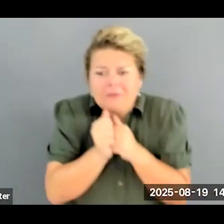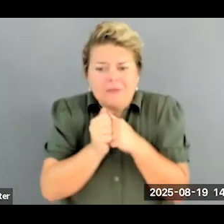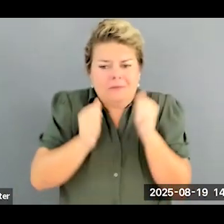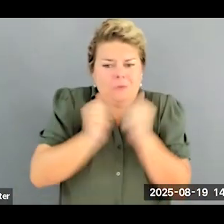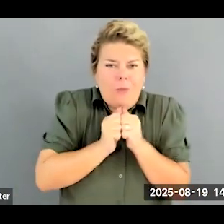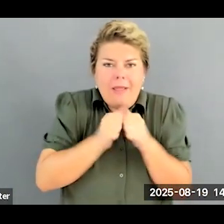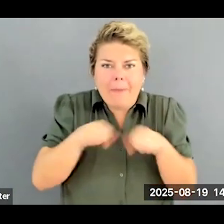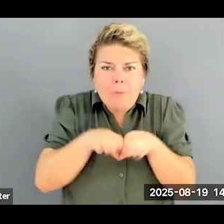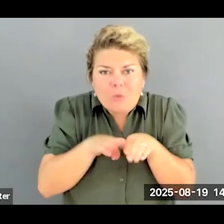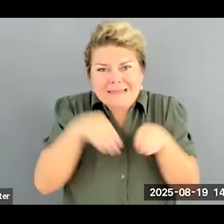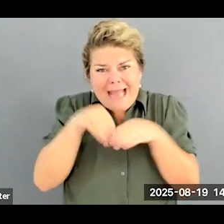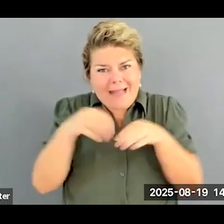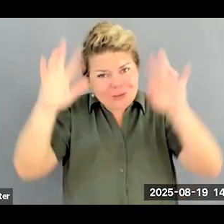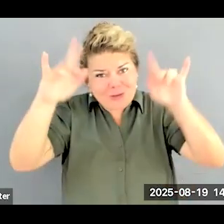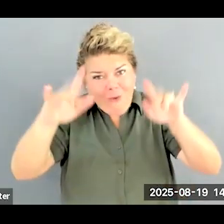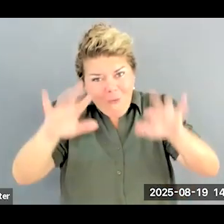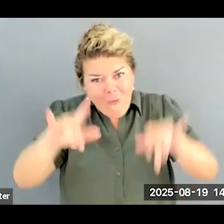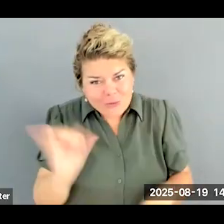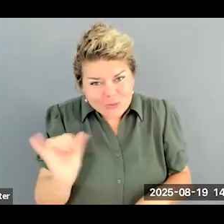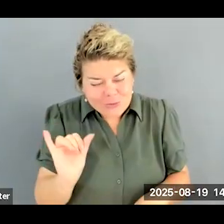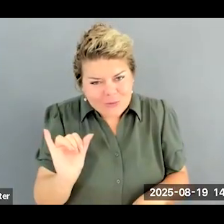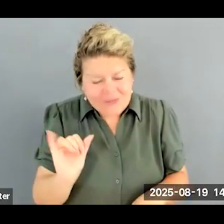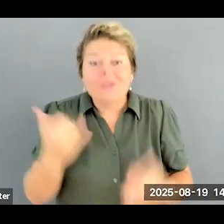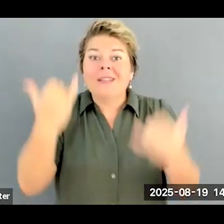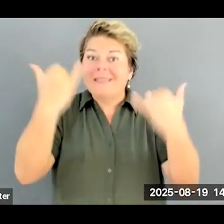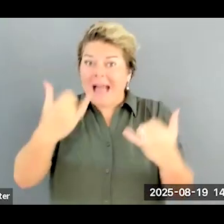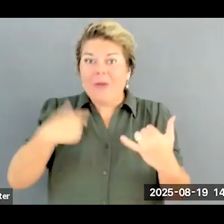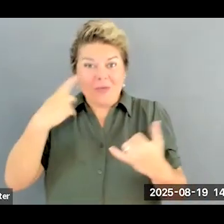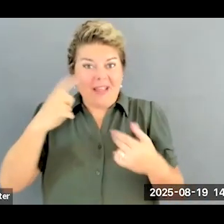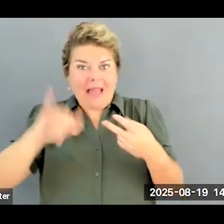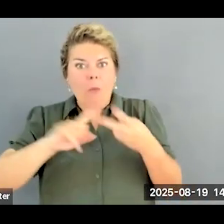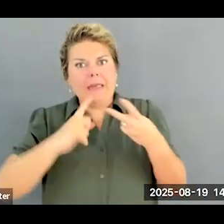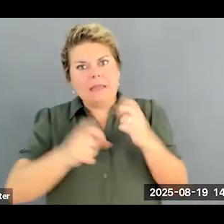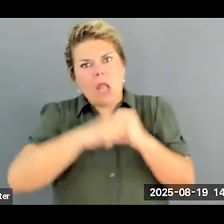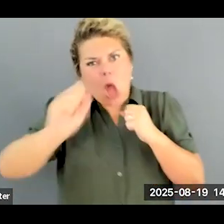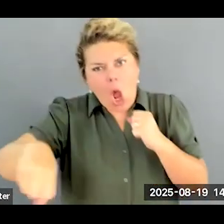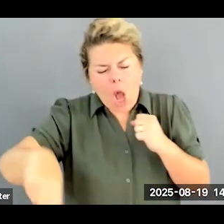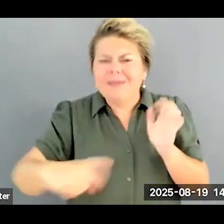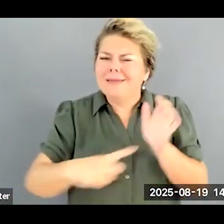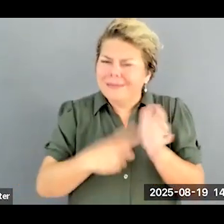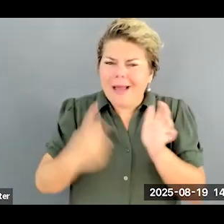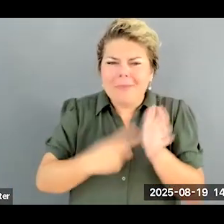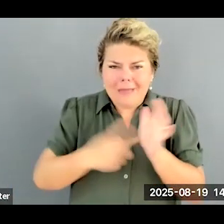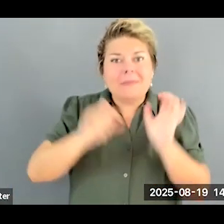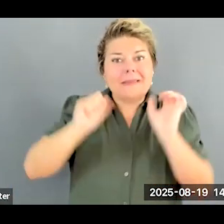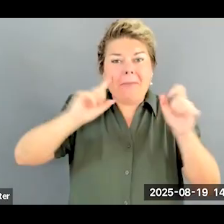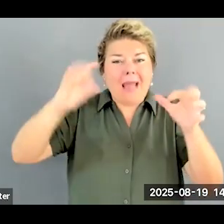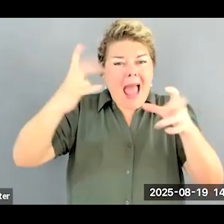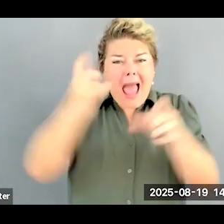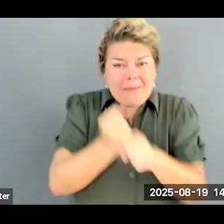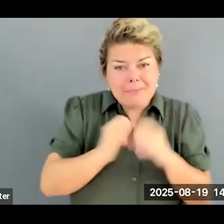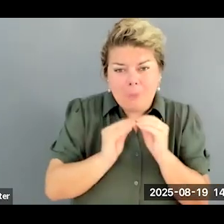yard. Now, you might think from a character standpoint, this one is pretty long. It can absolutely be summarized and can